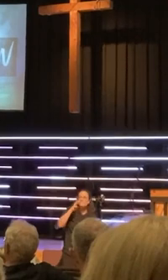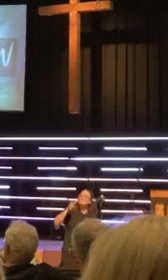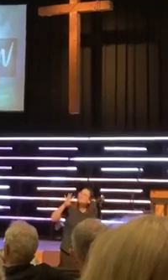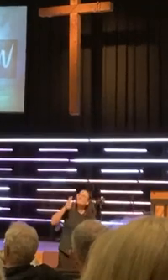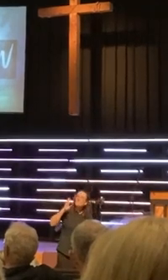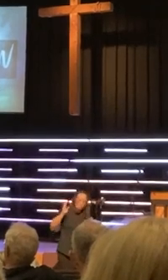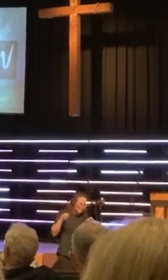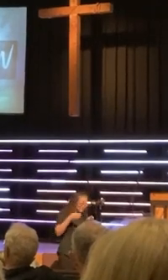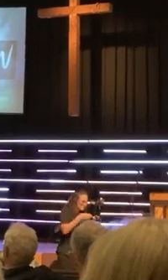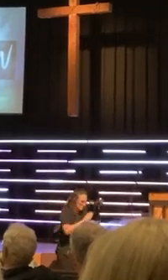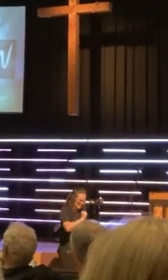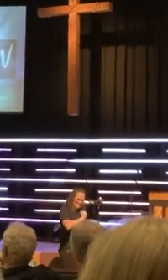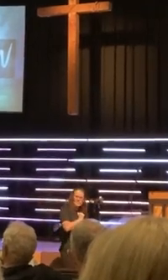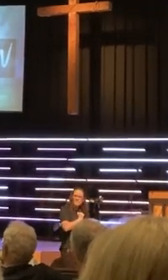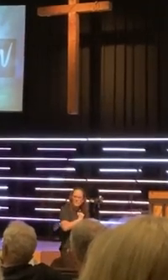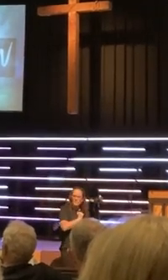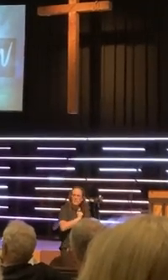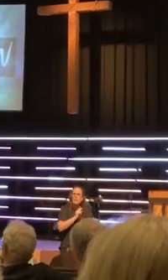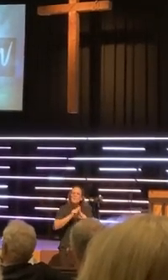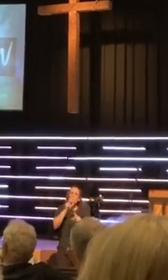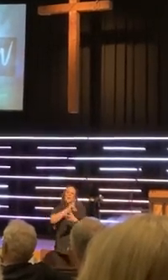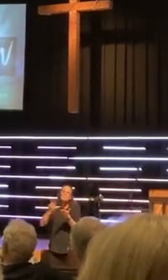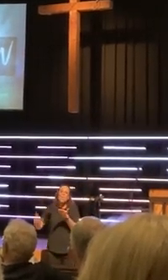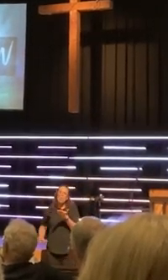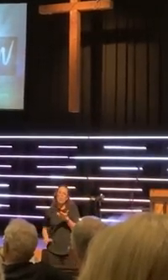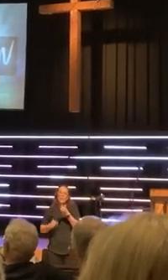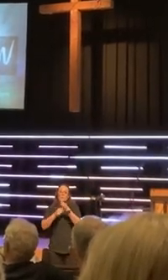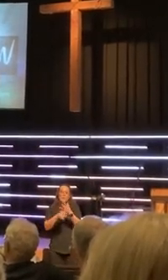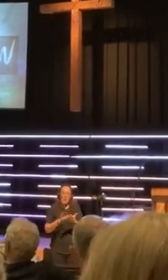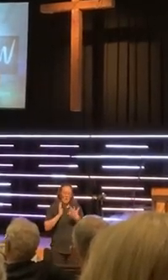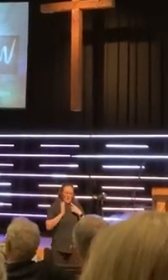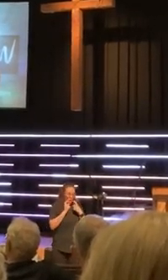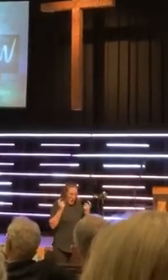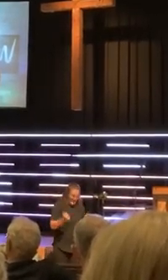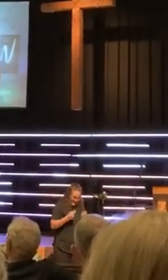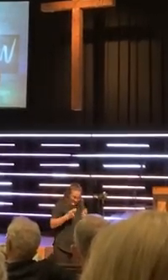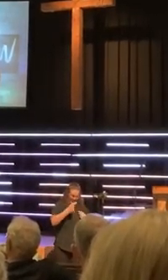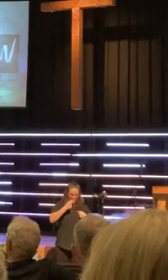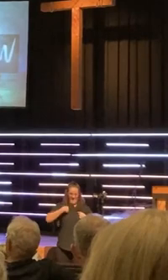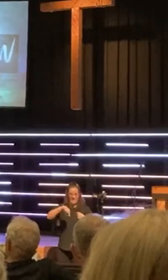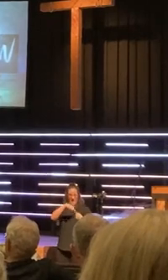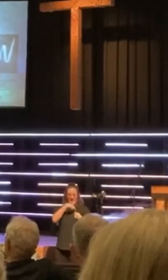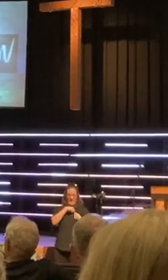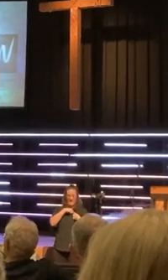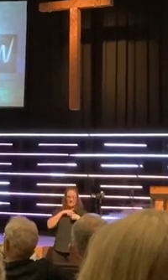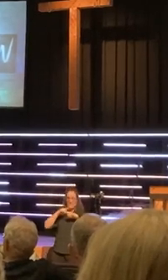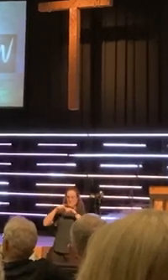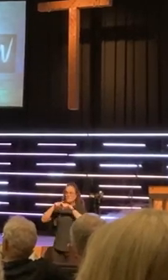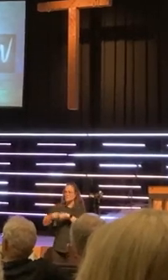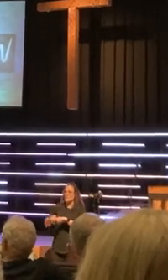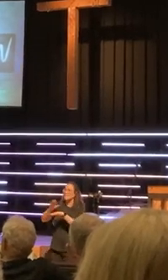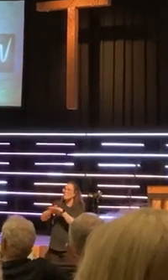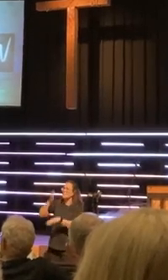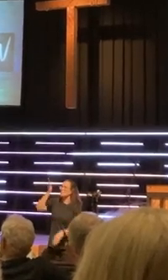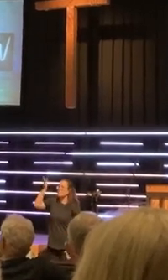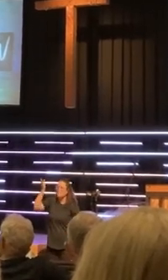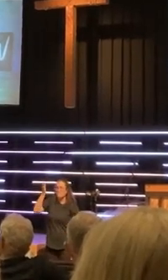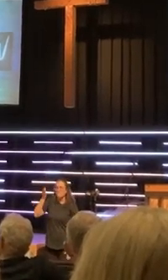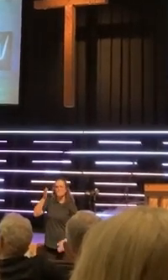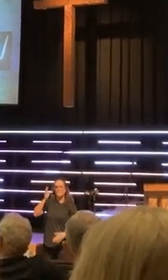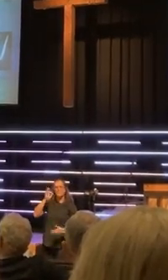way. But the Lord has caused the iniquity of us to fall on him."